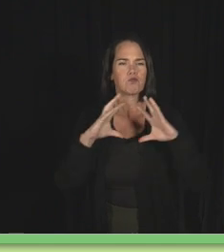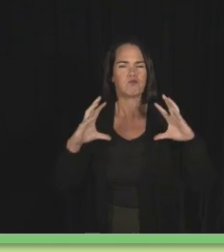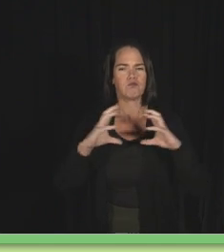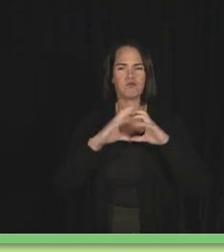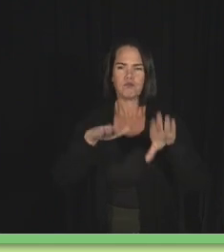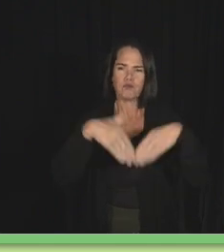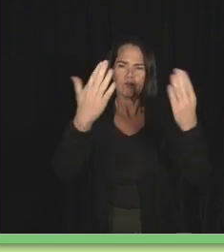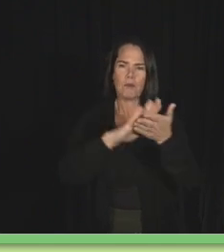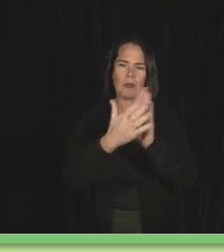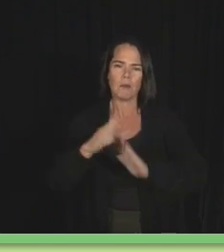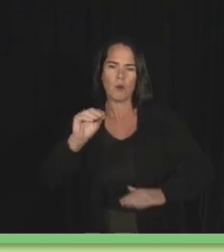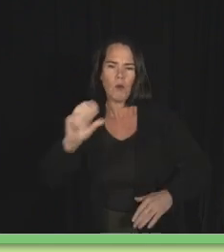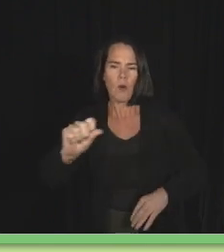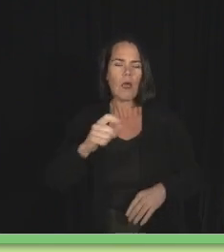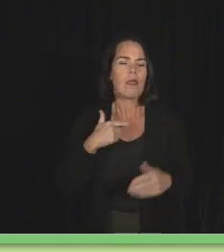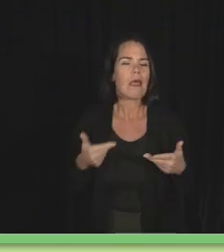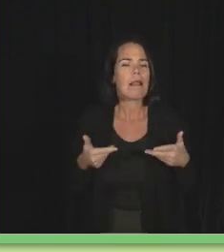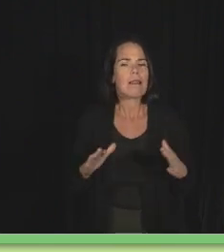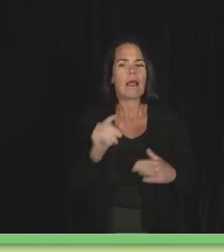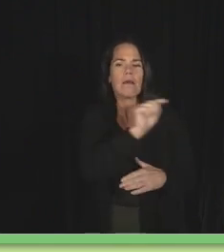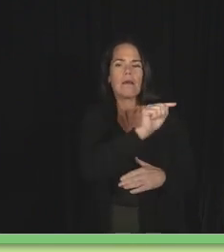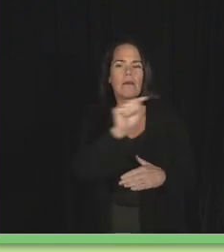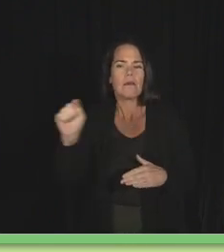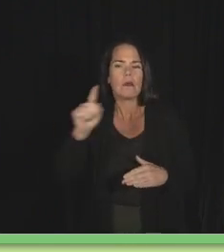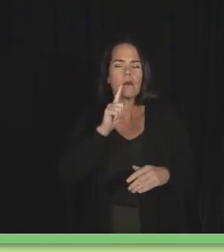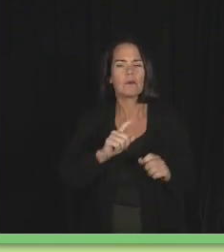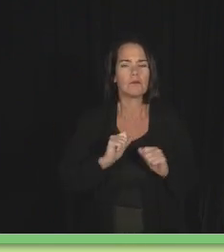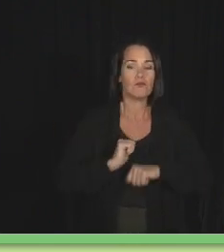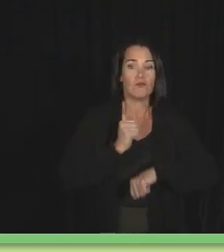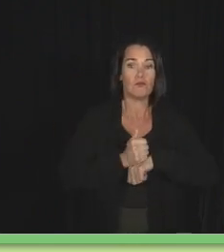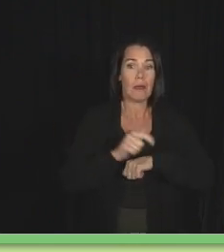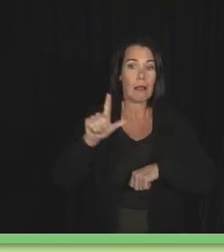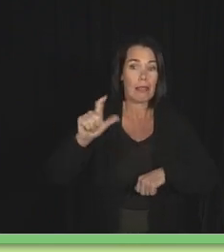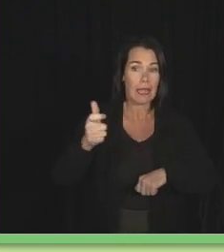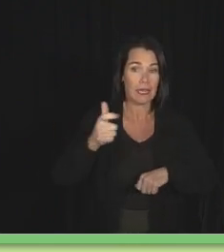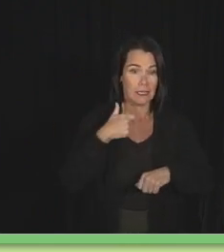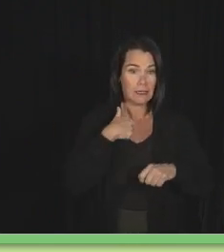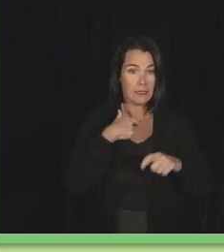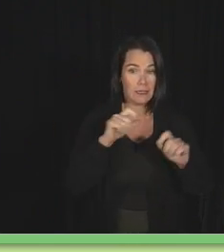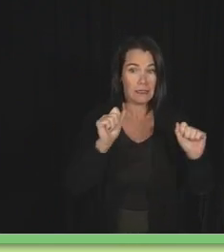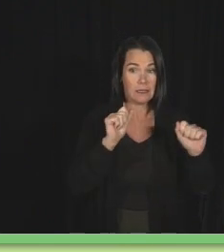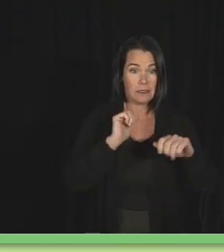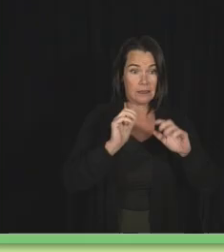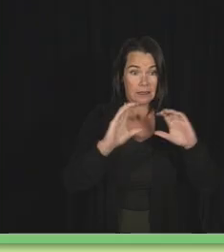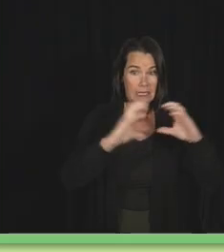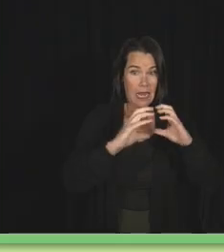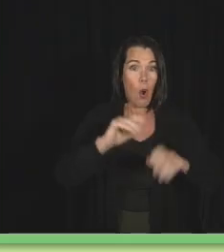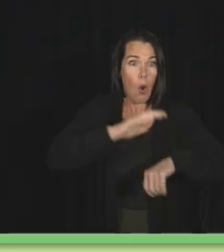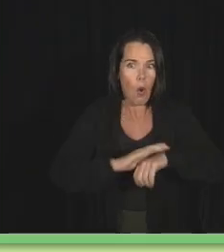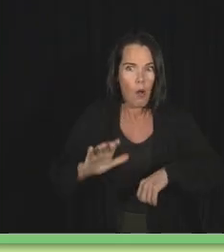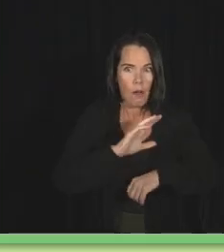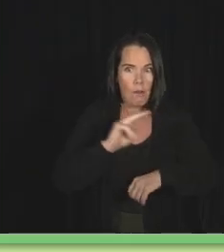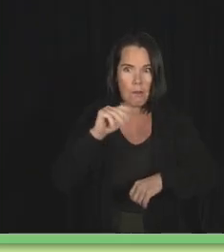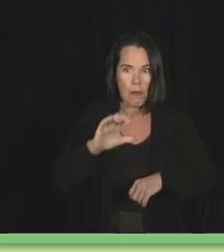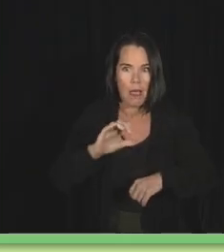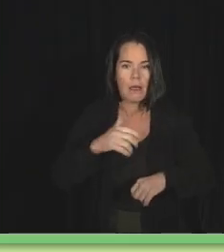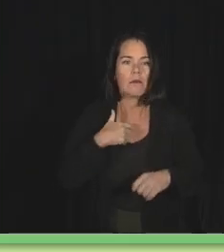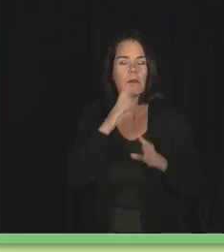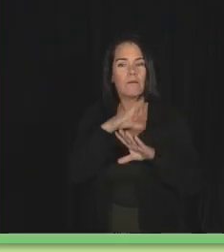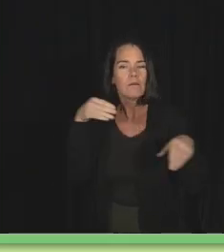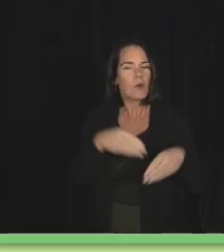which enables developers to create and run Linux containers directly on their Mac, with a focus on security and